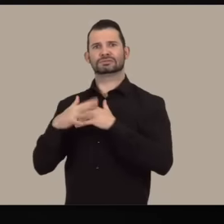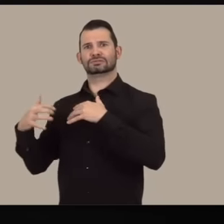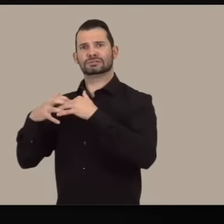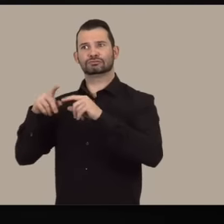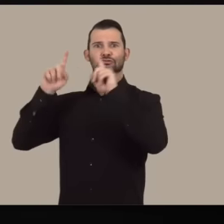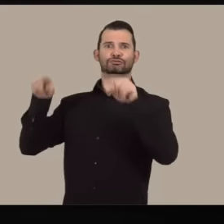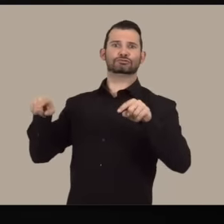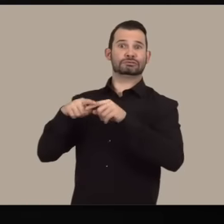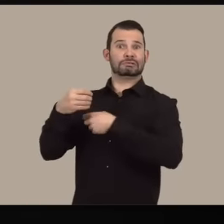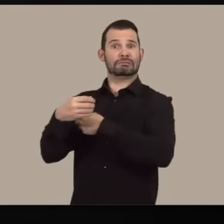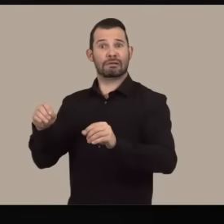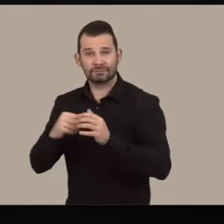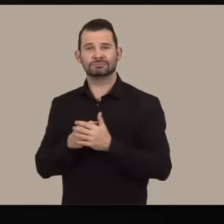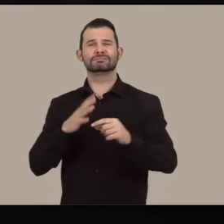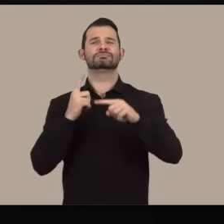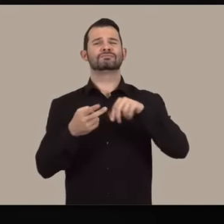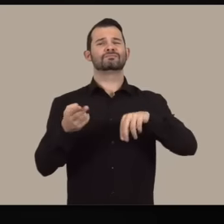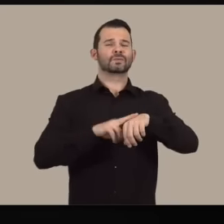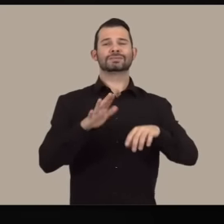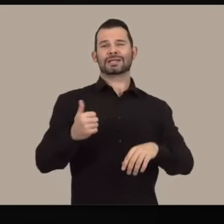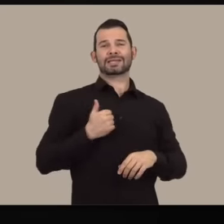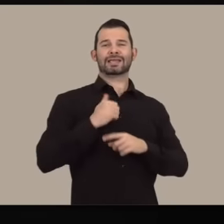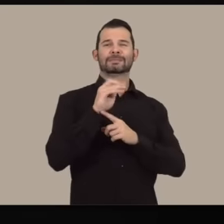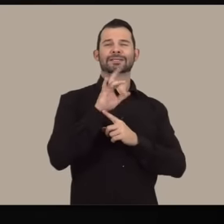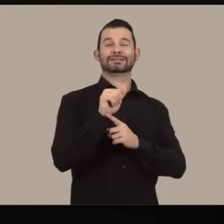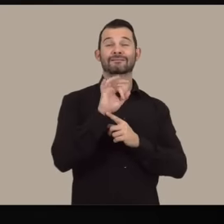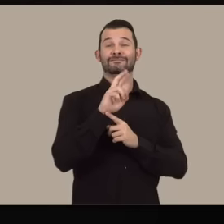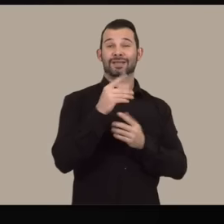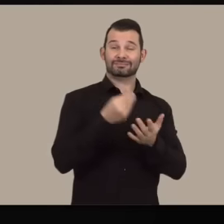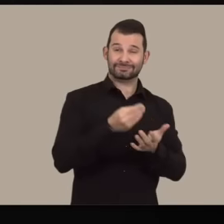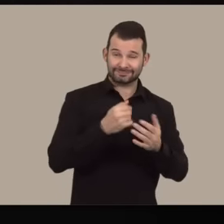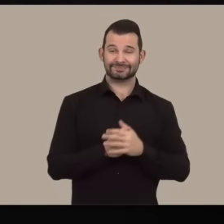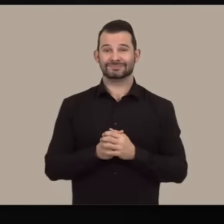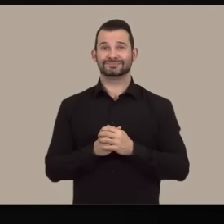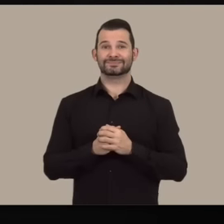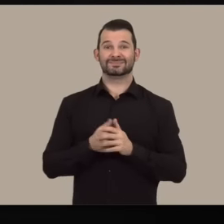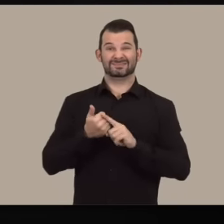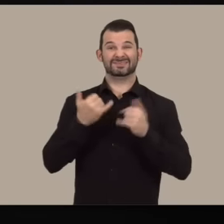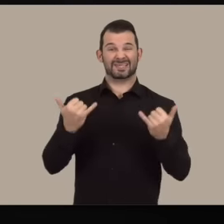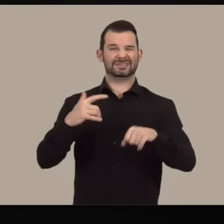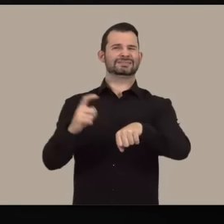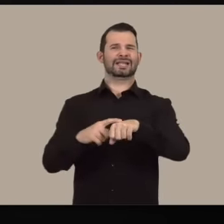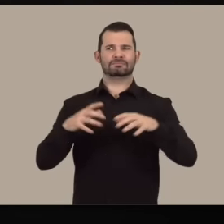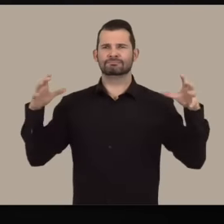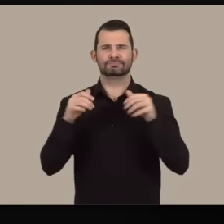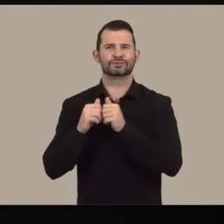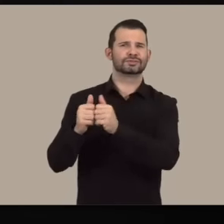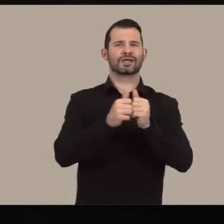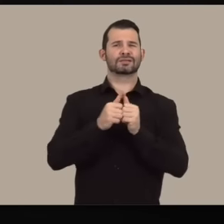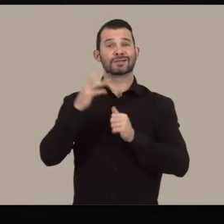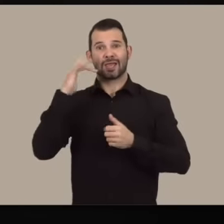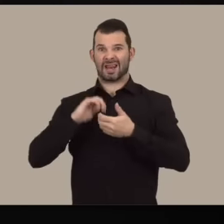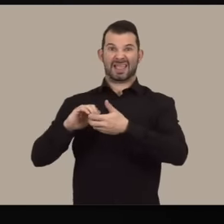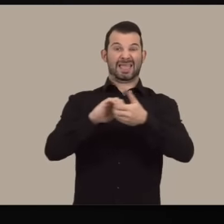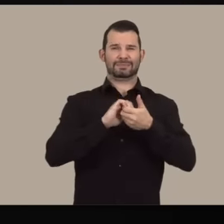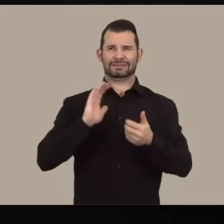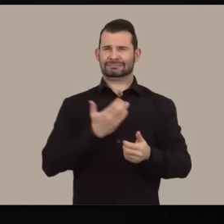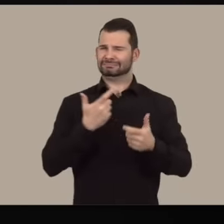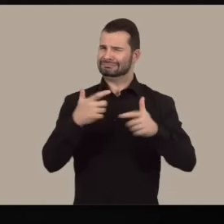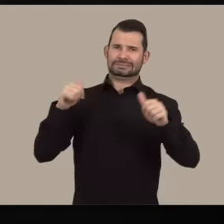of Canada, the Indigenous Screen Office, and of course, the Canada Media Fund. This is a time to come